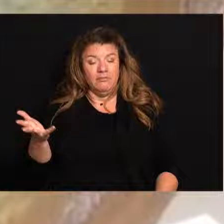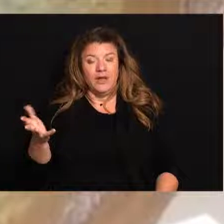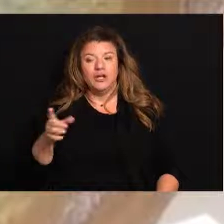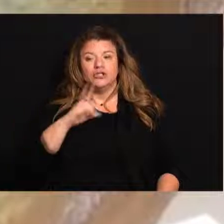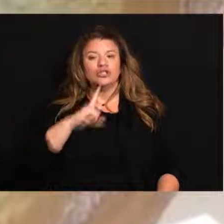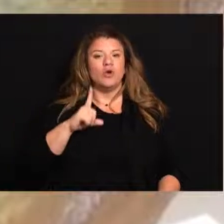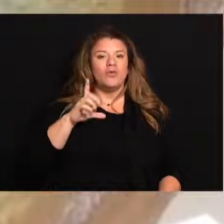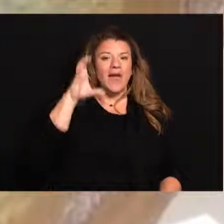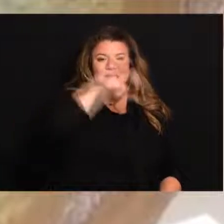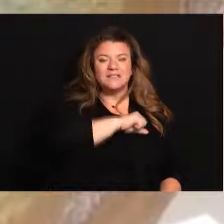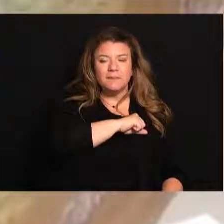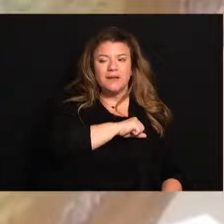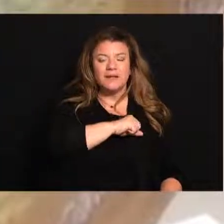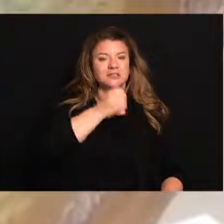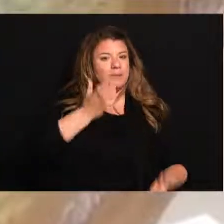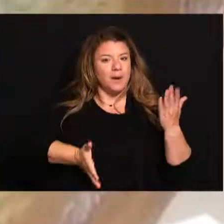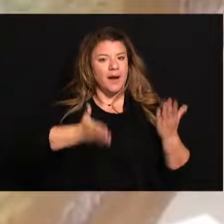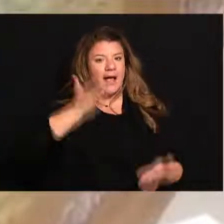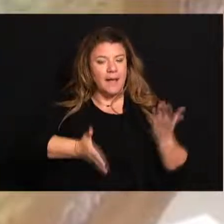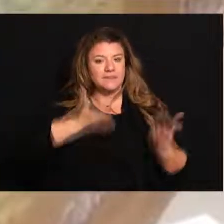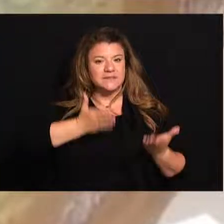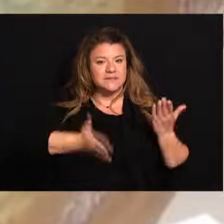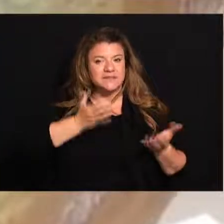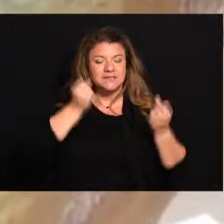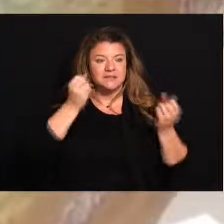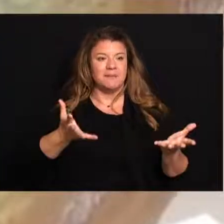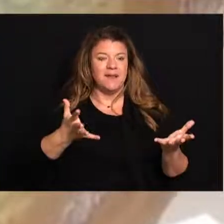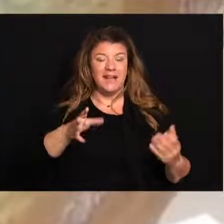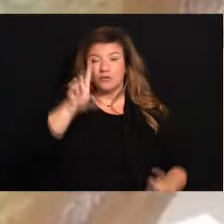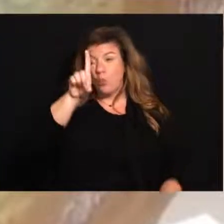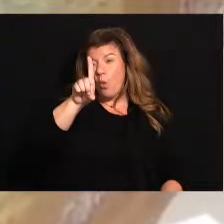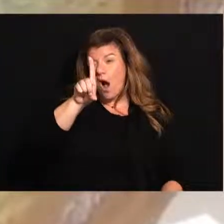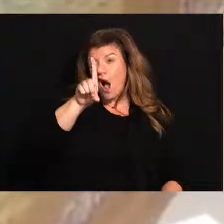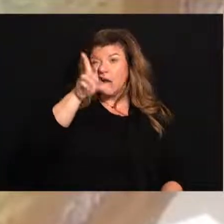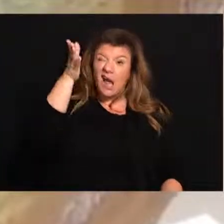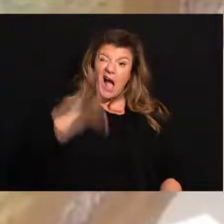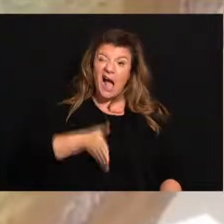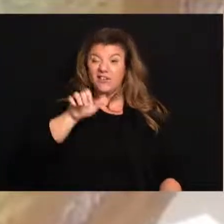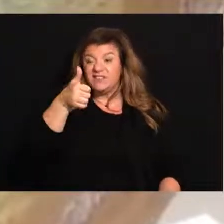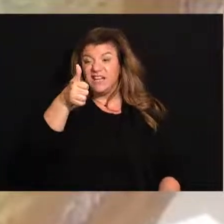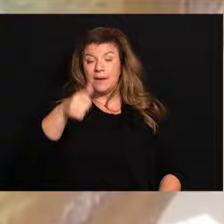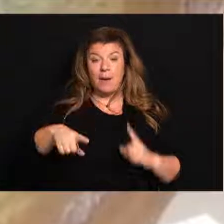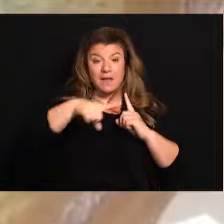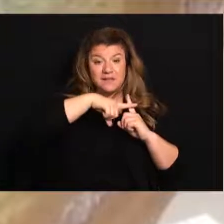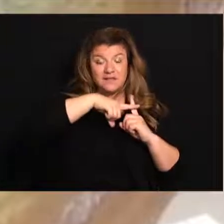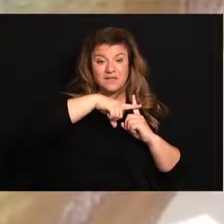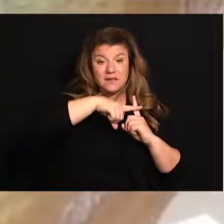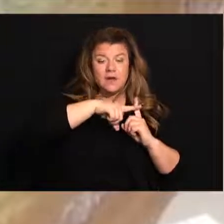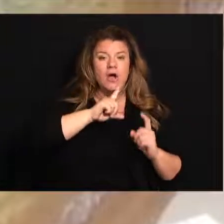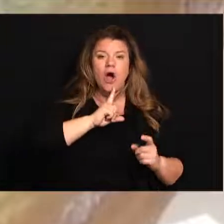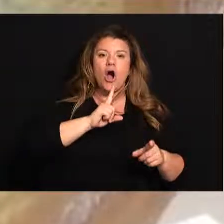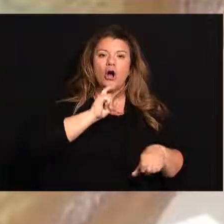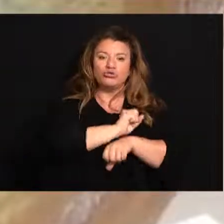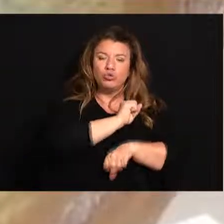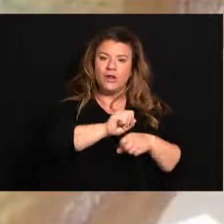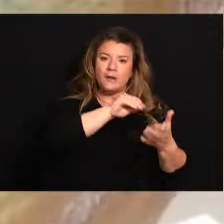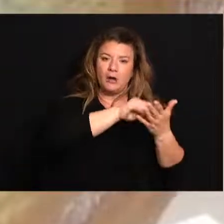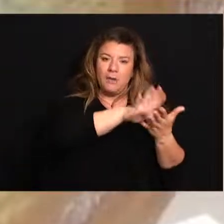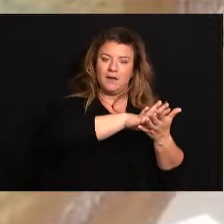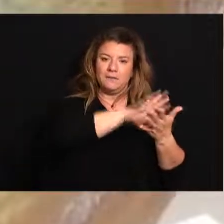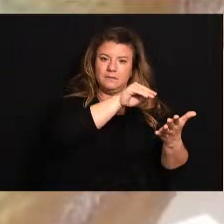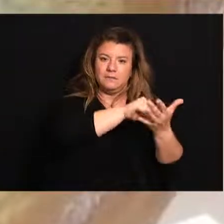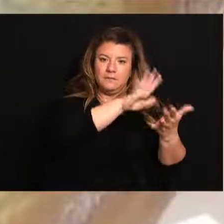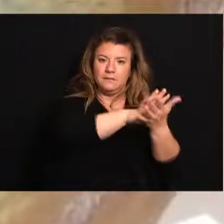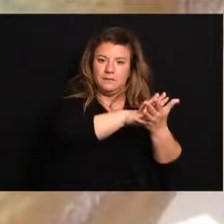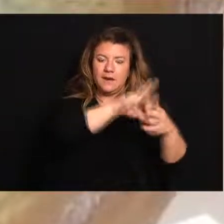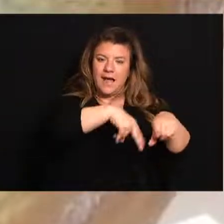estimates are that perhaps as many as 1 out of 10 positive cases are being documented at the